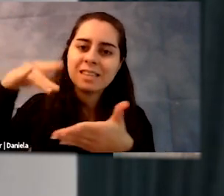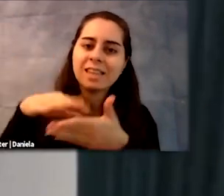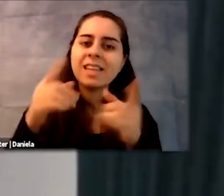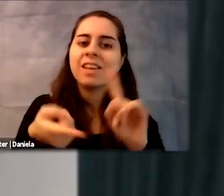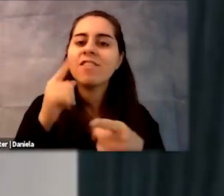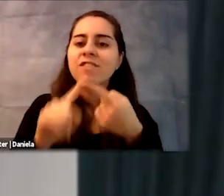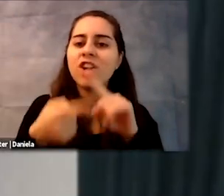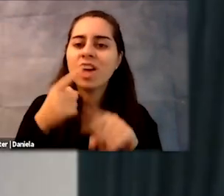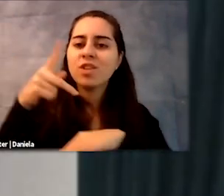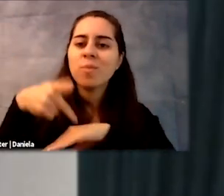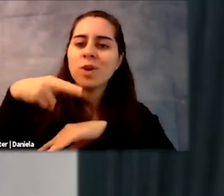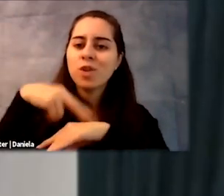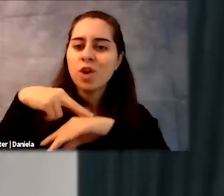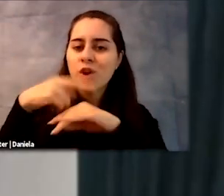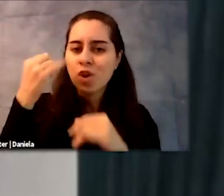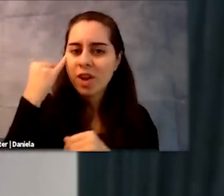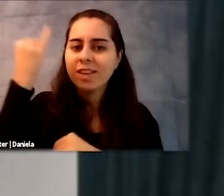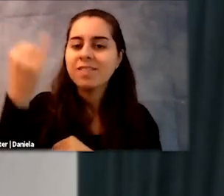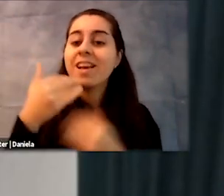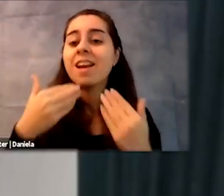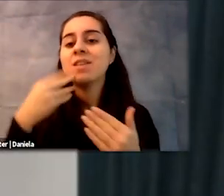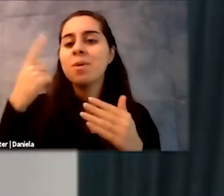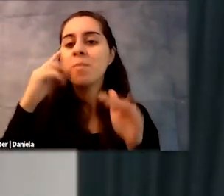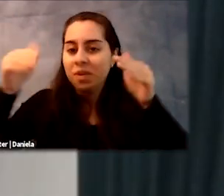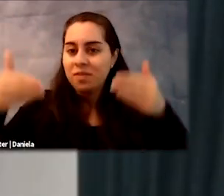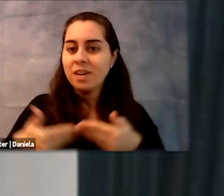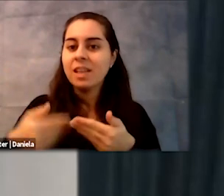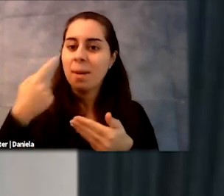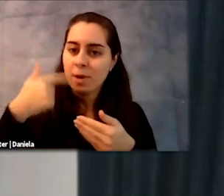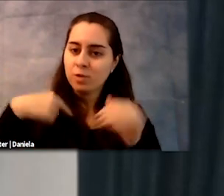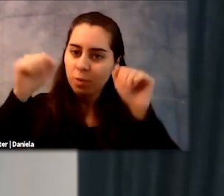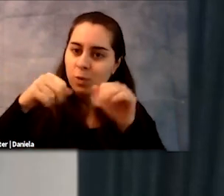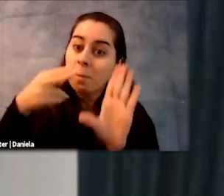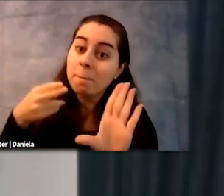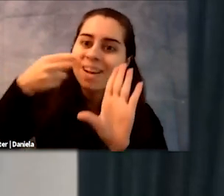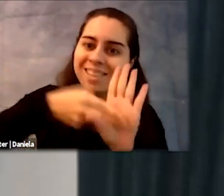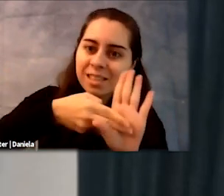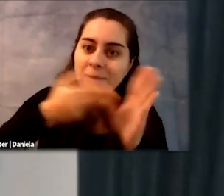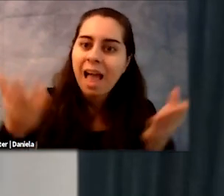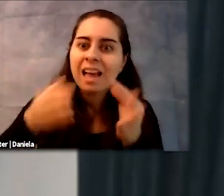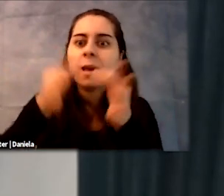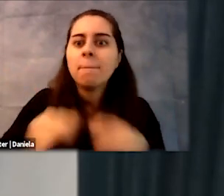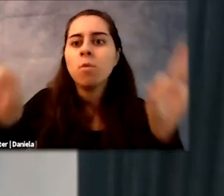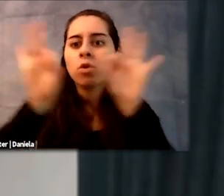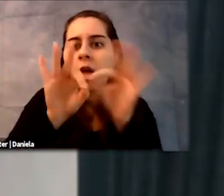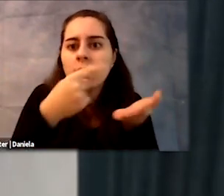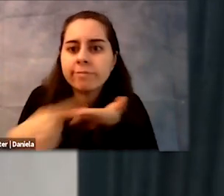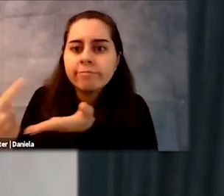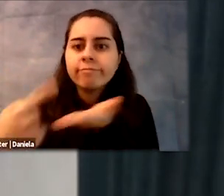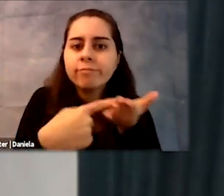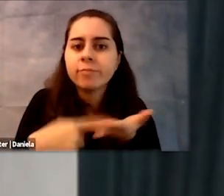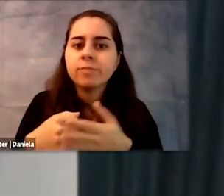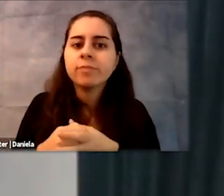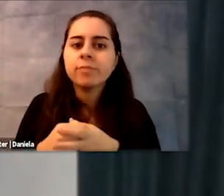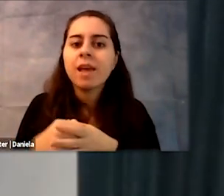Rico Initiative for inviting me to be a part of this important discussion. The history of Black